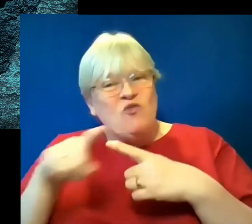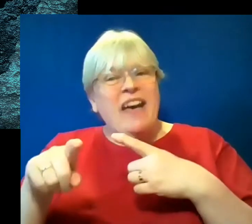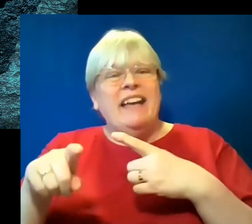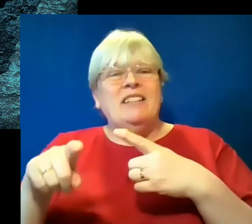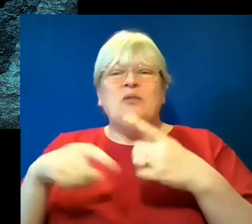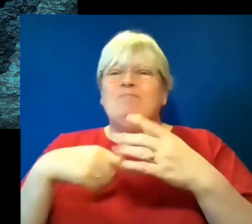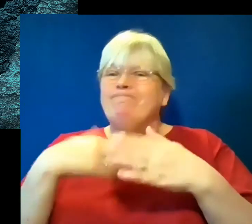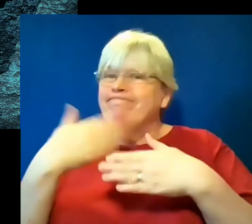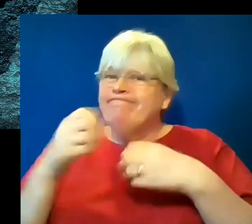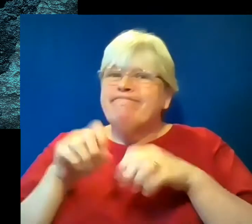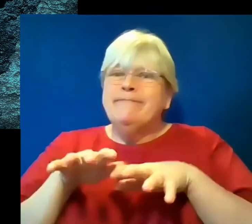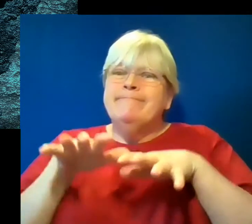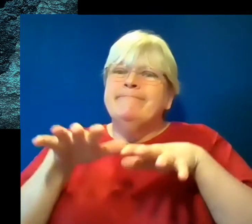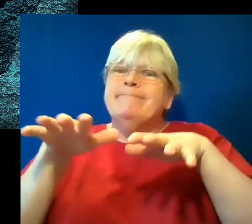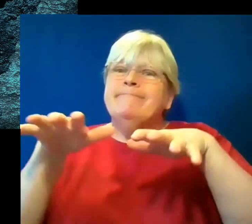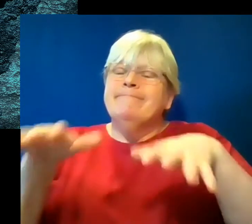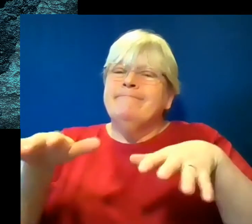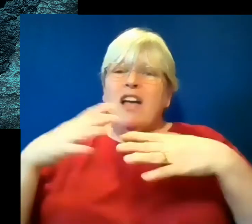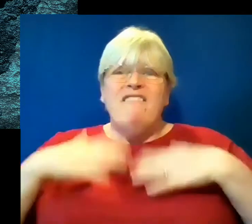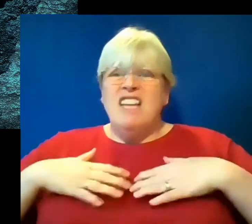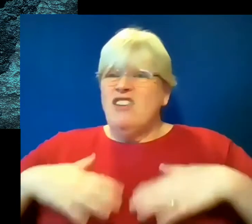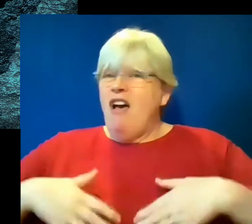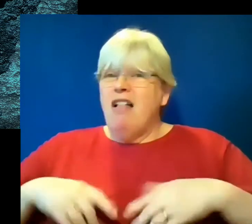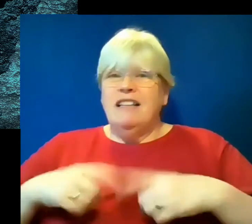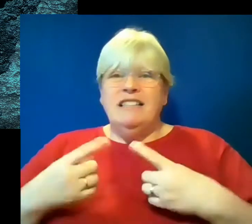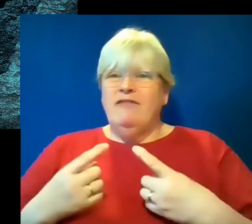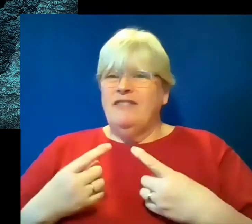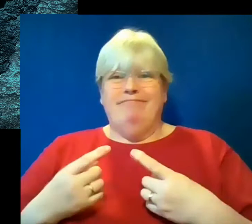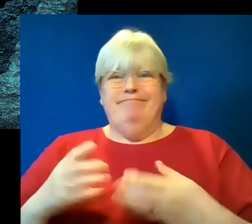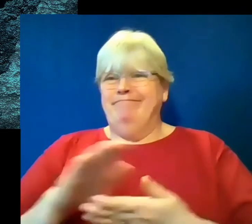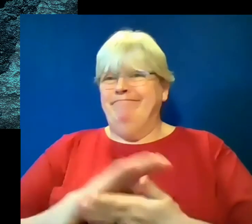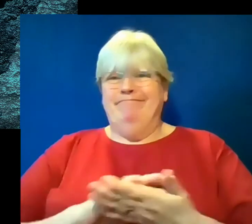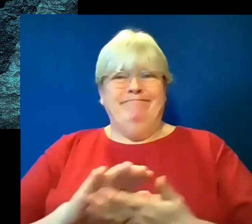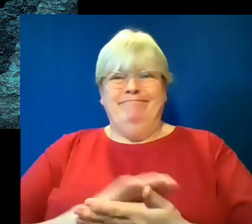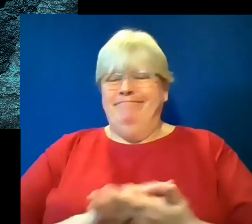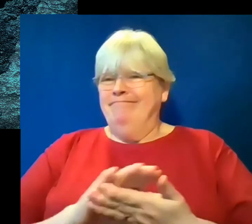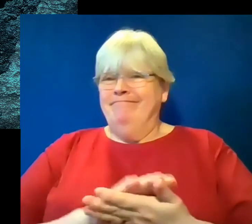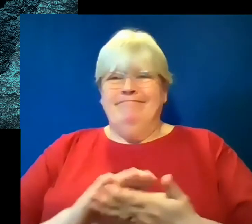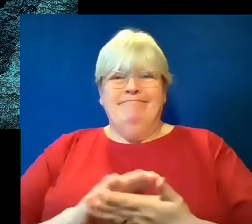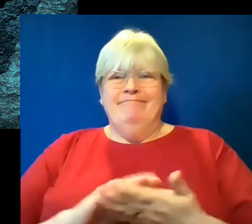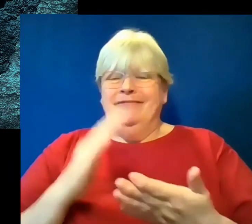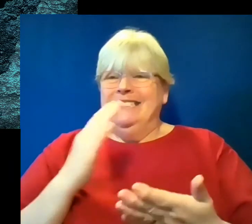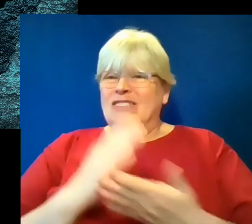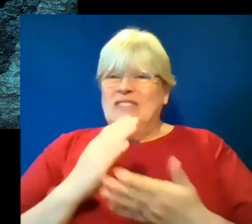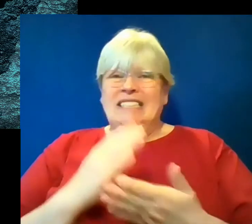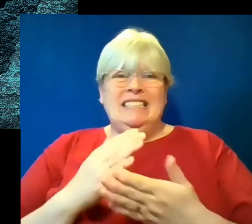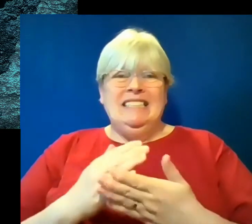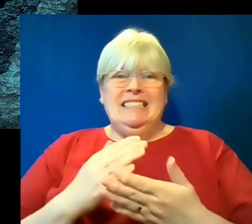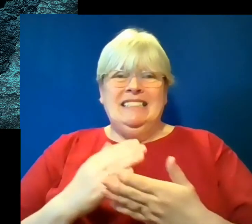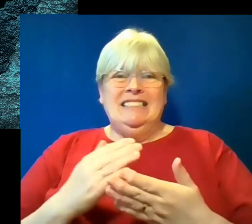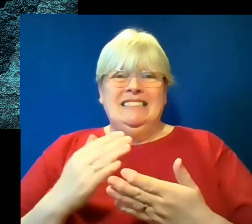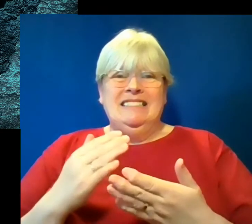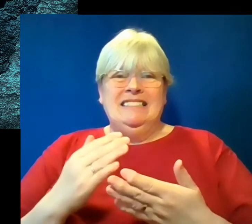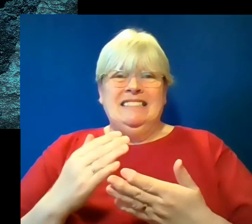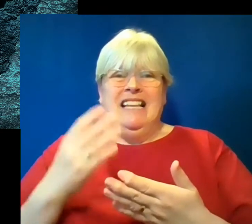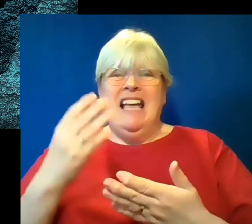as possible, that physical difference doesn't make any difference except insofar as it means that you